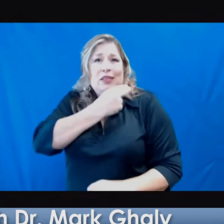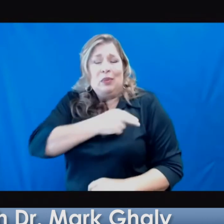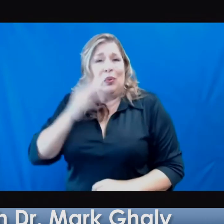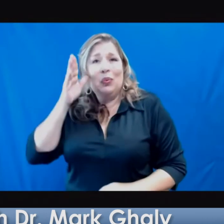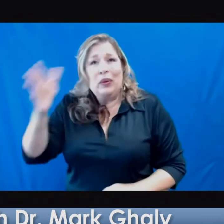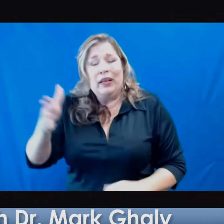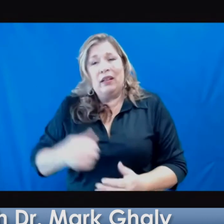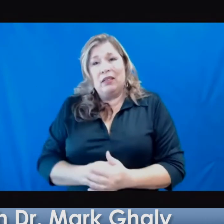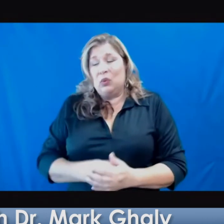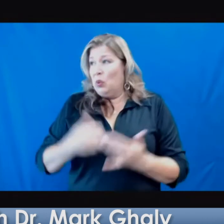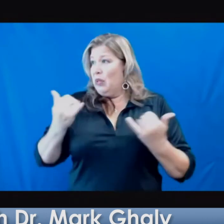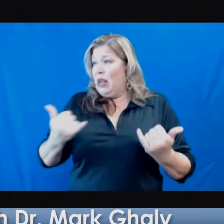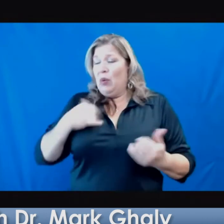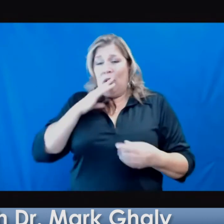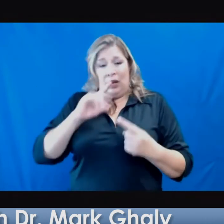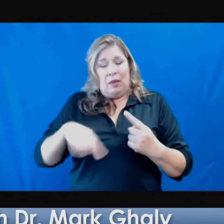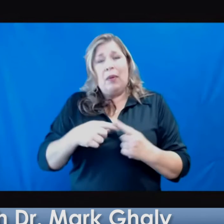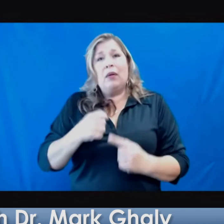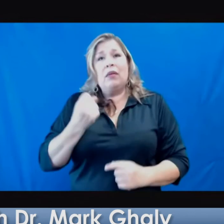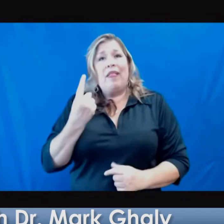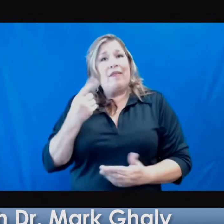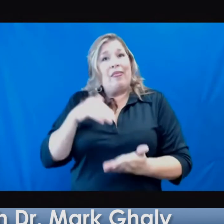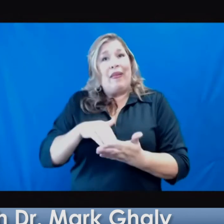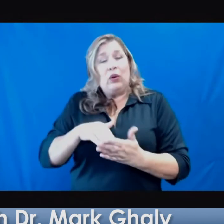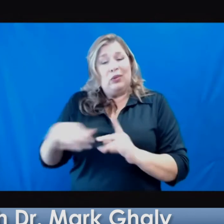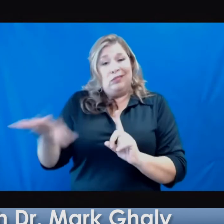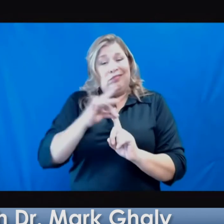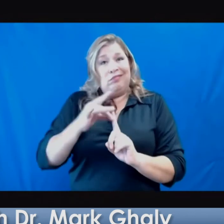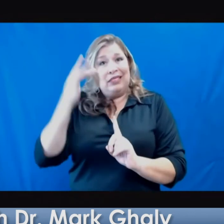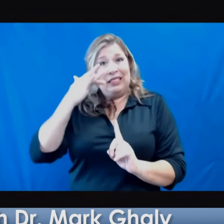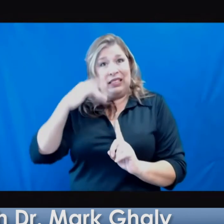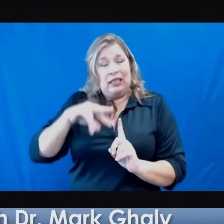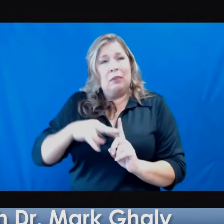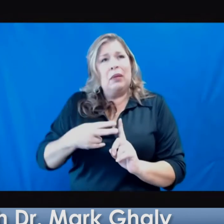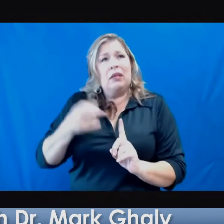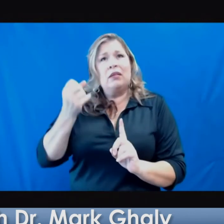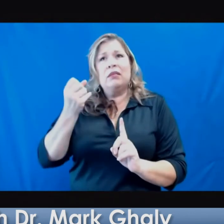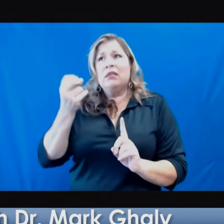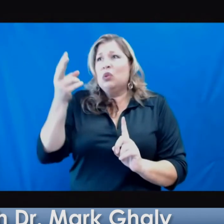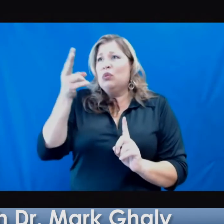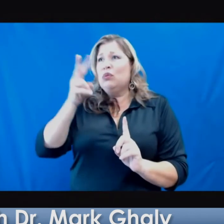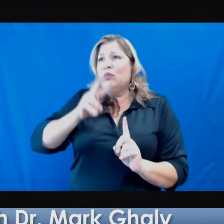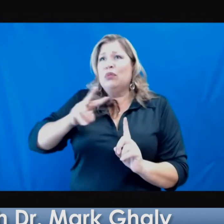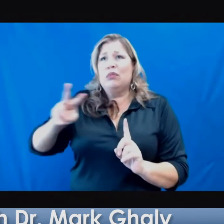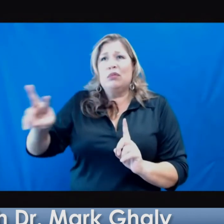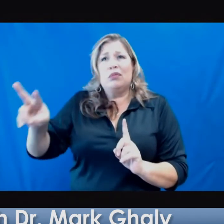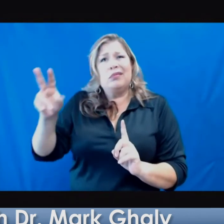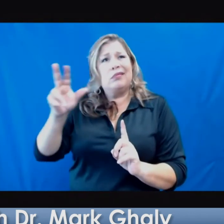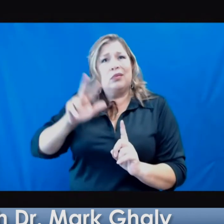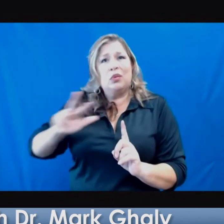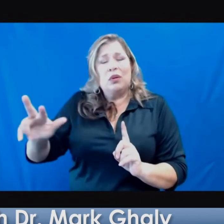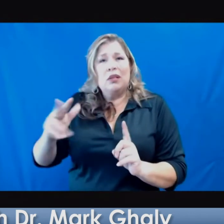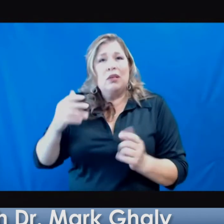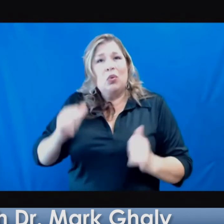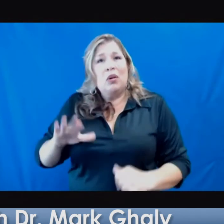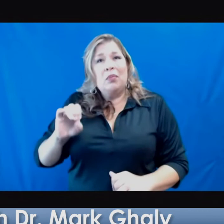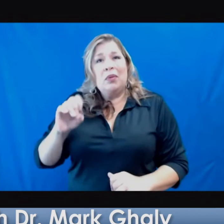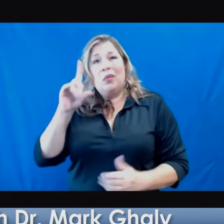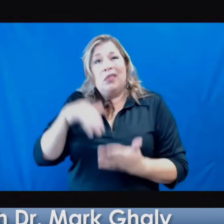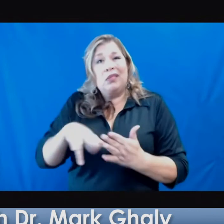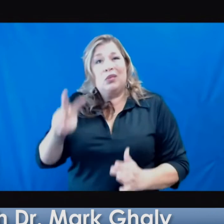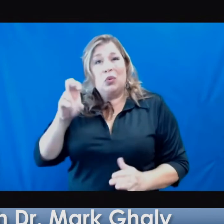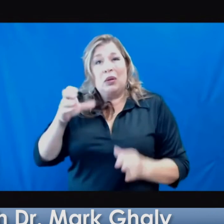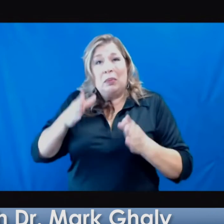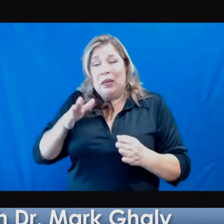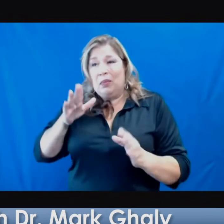reporting over 11,000, that means in 2.5 weeks, 1,200 individuals could be hospitalized with COVID.